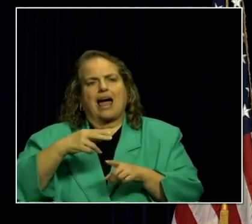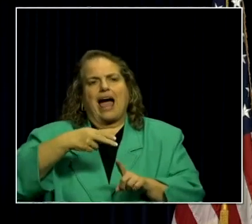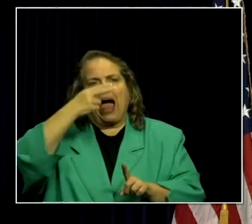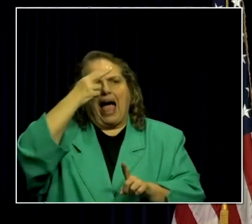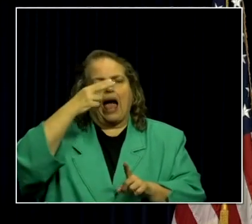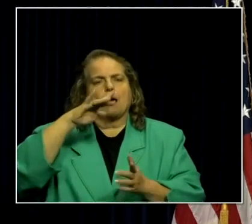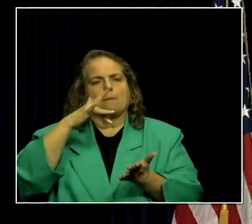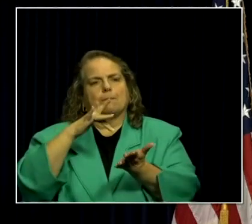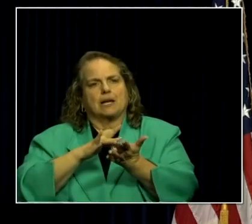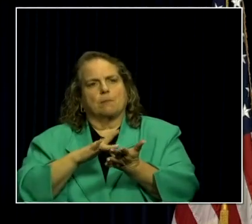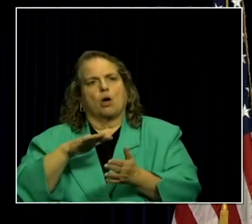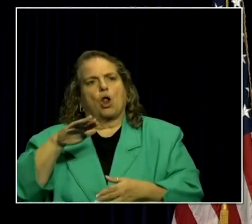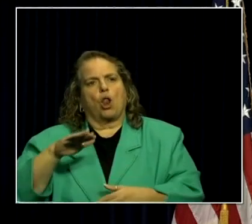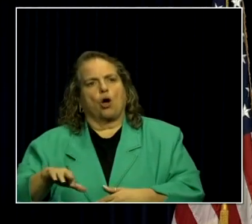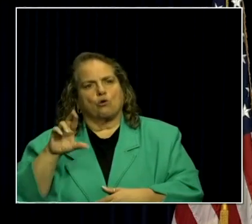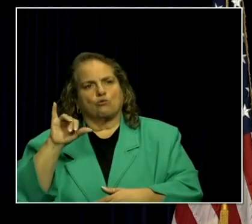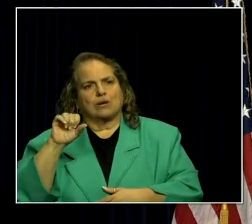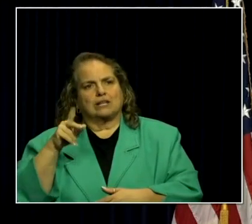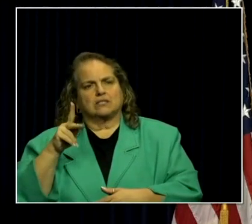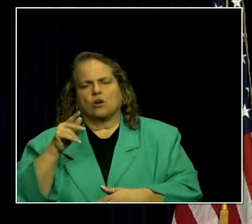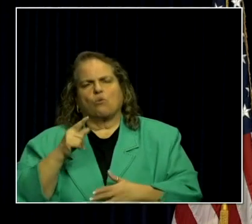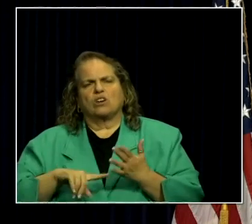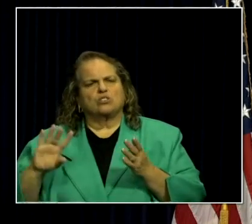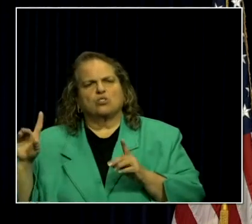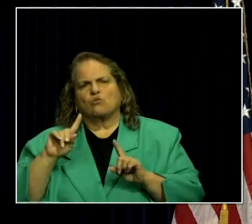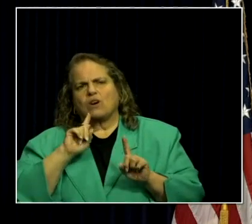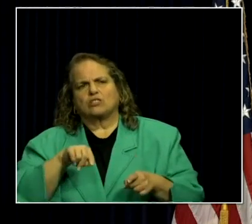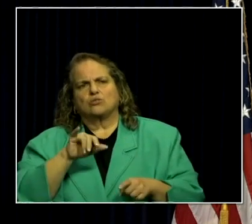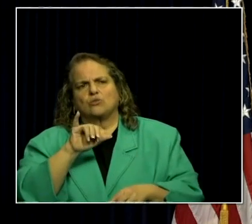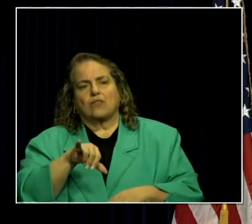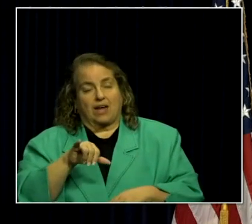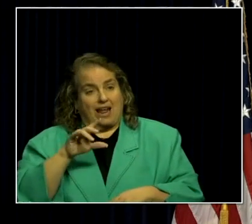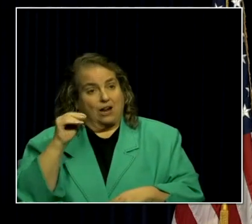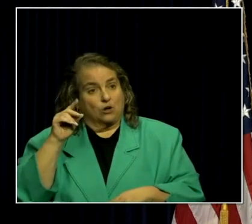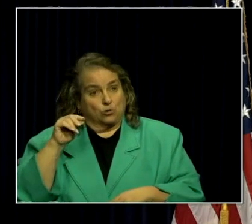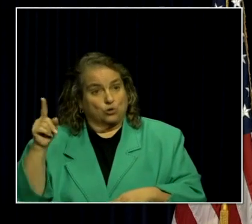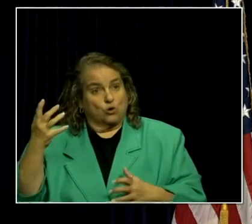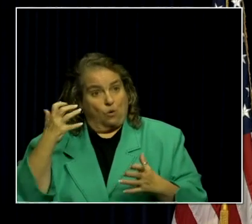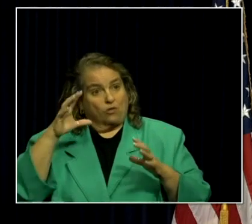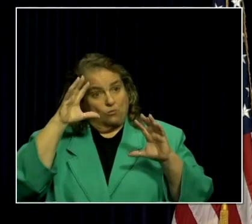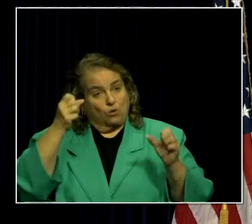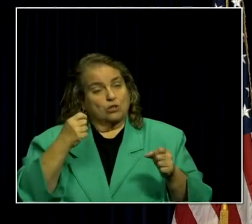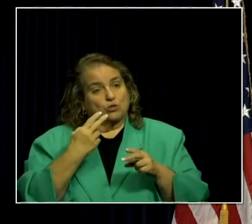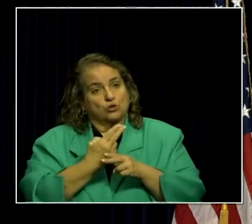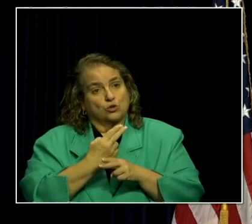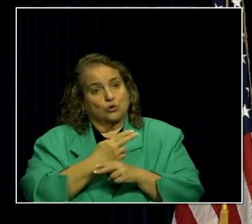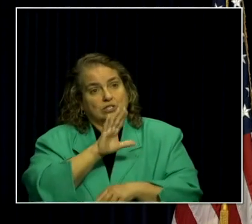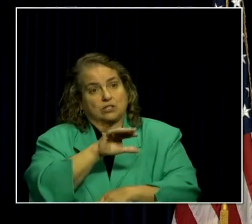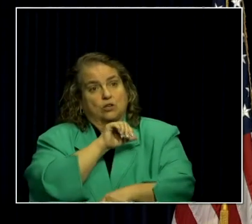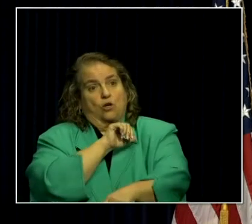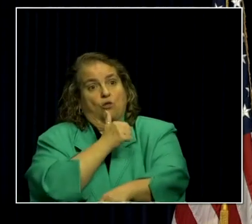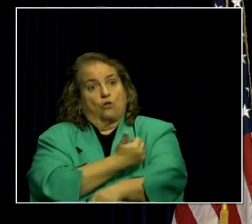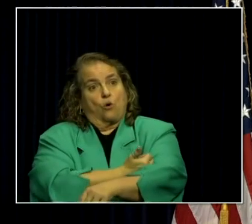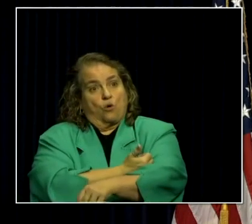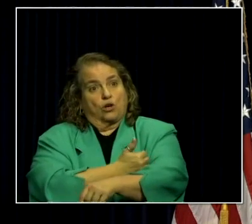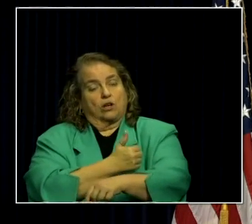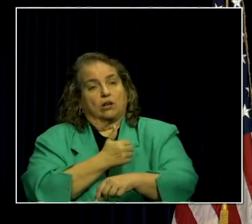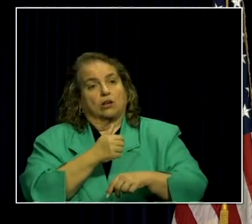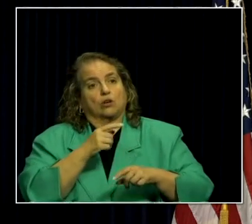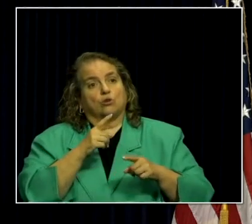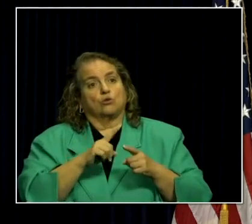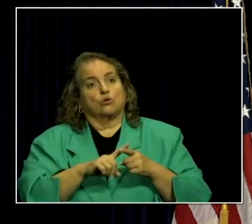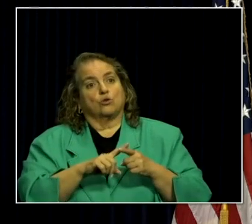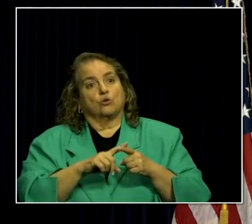today. First, your reaction to that, and also, do you want the president to use his authority under the Defense Production Act to